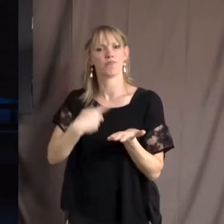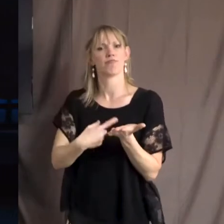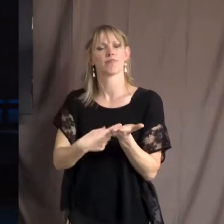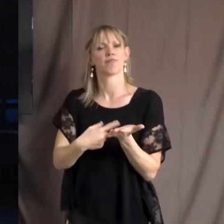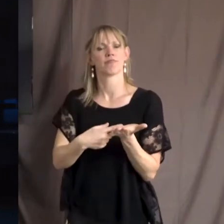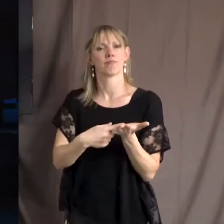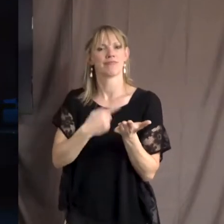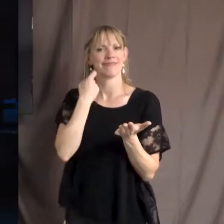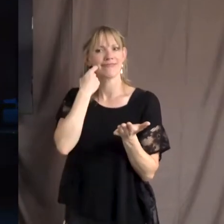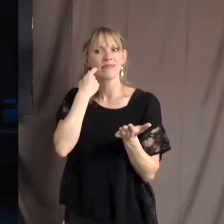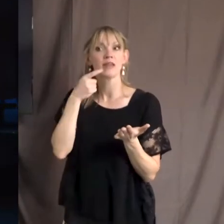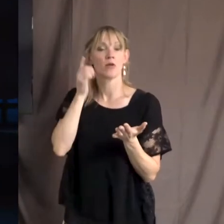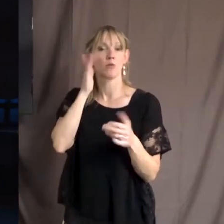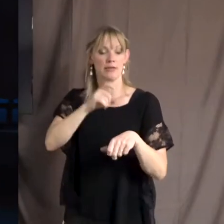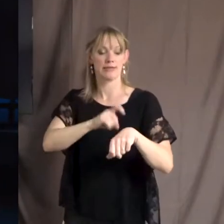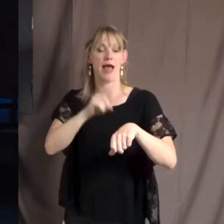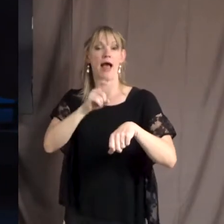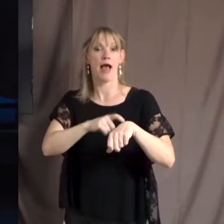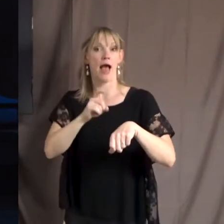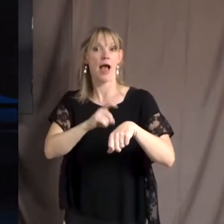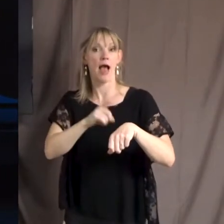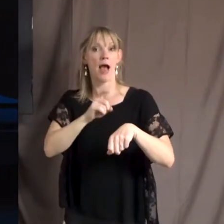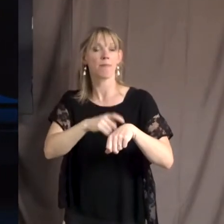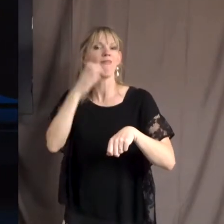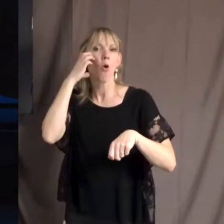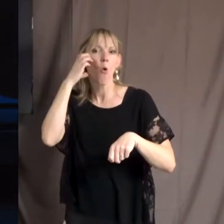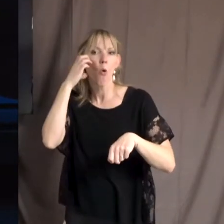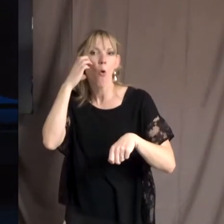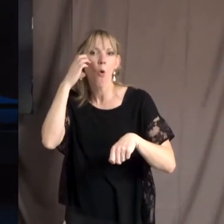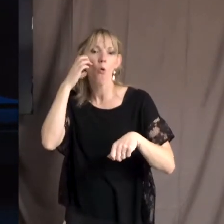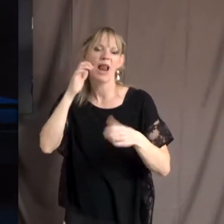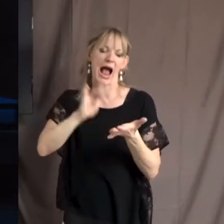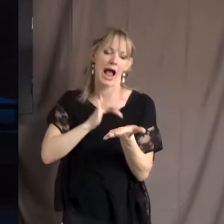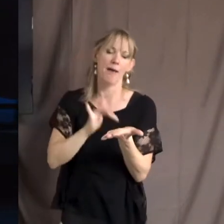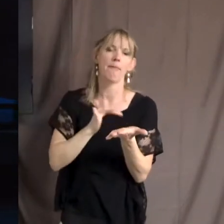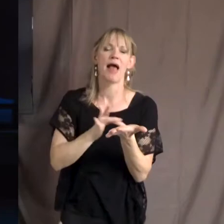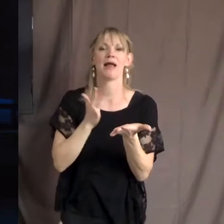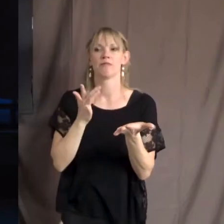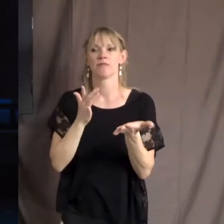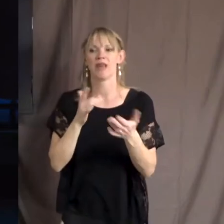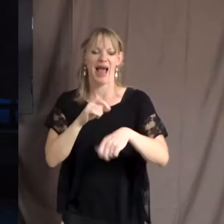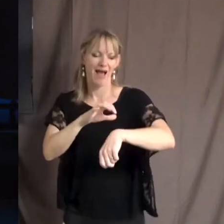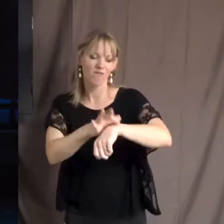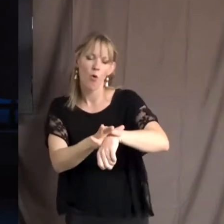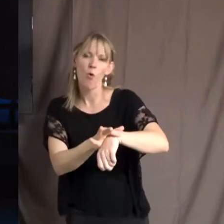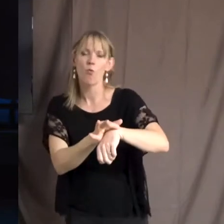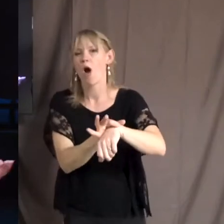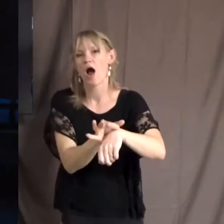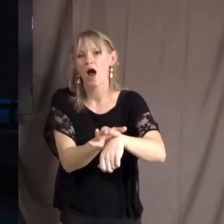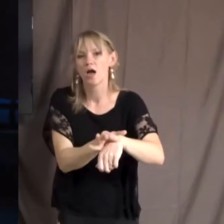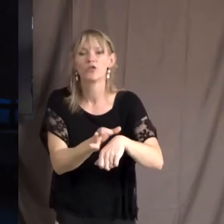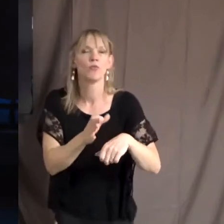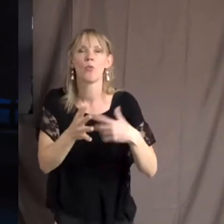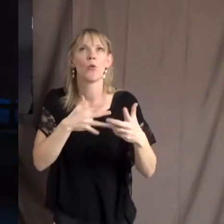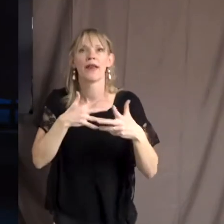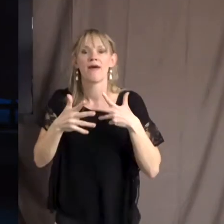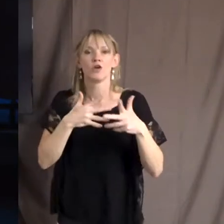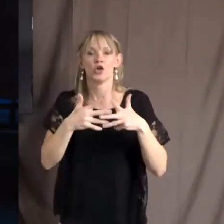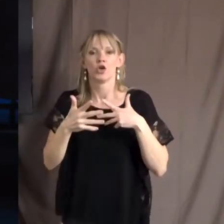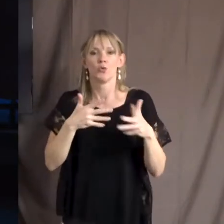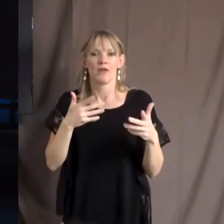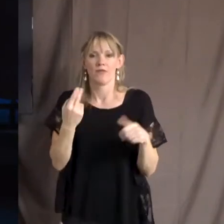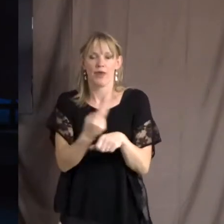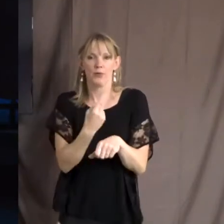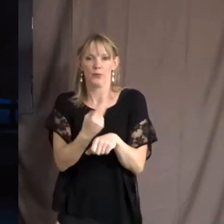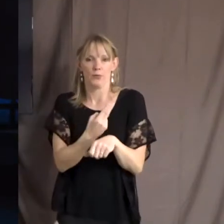how they'll set a timer on their phone or their iPhone or their watch or their whatever they're